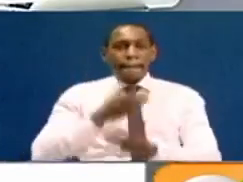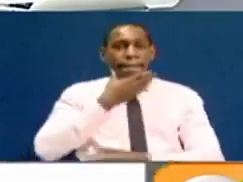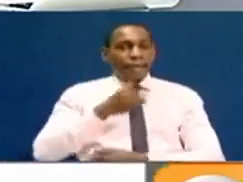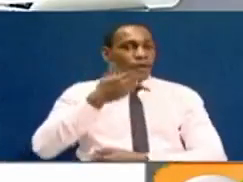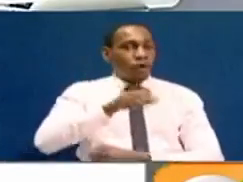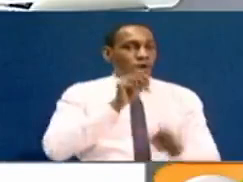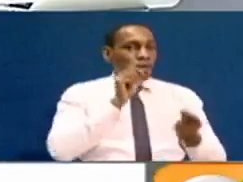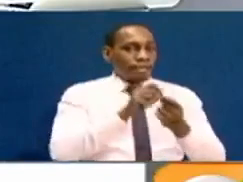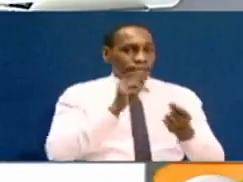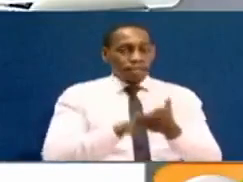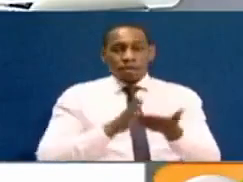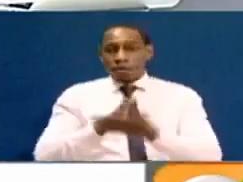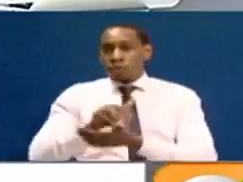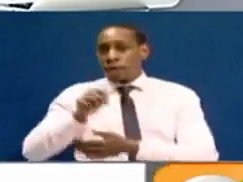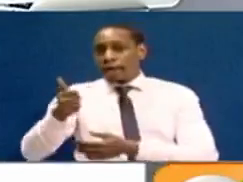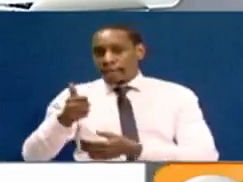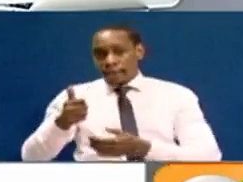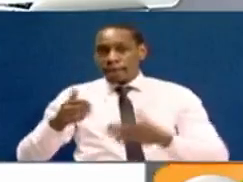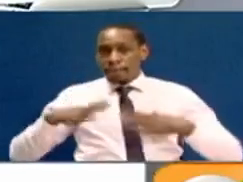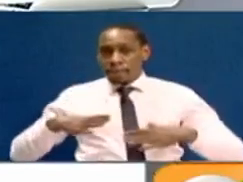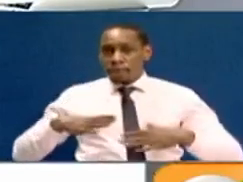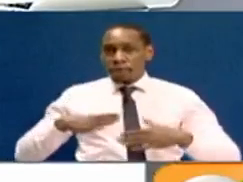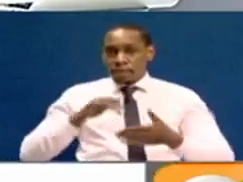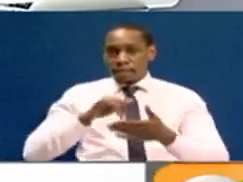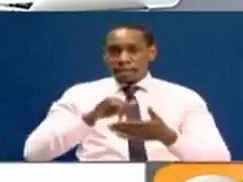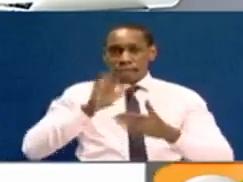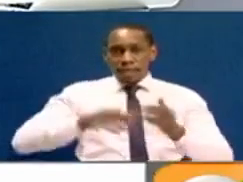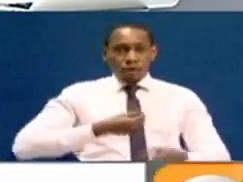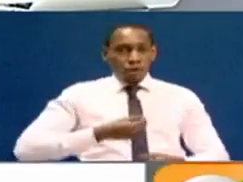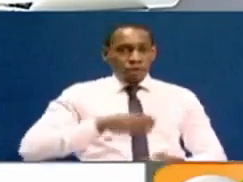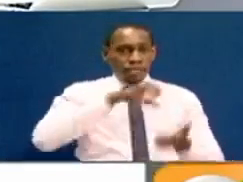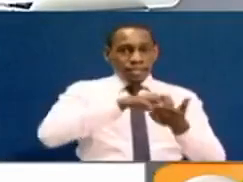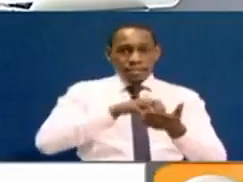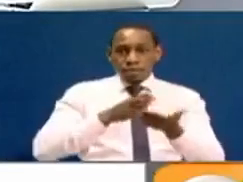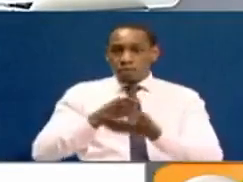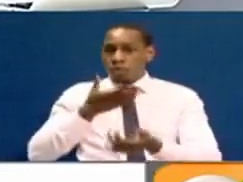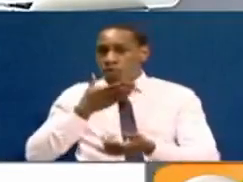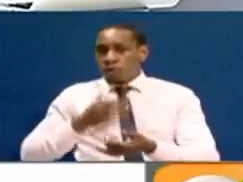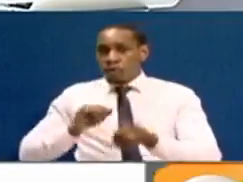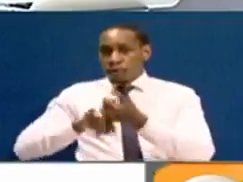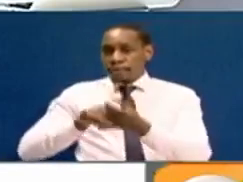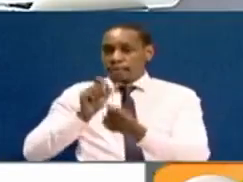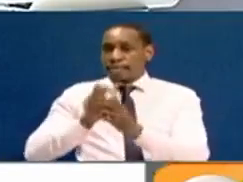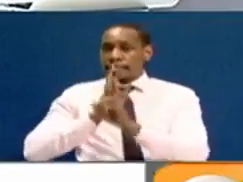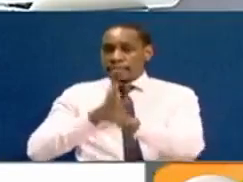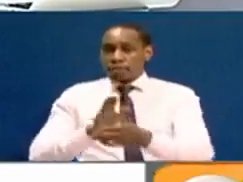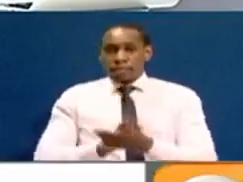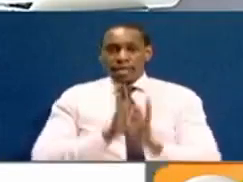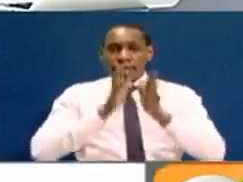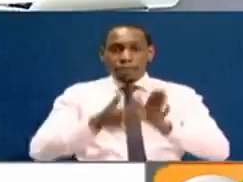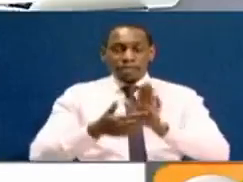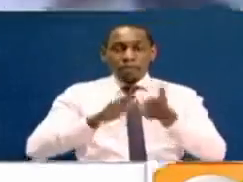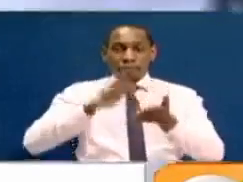often test by proxy, inferring their own HIV status from wives' HIV test results. Kadzo Gunga has